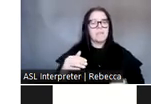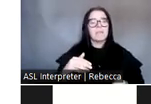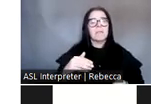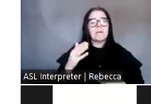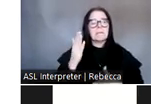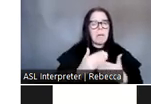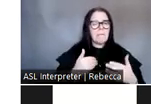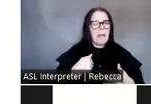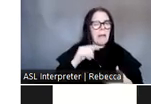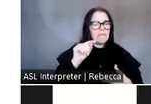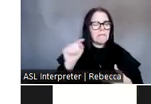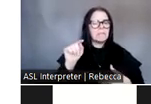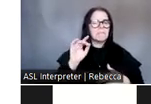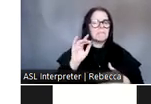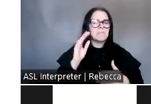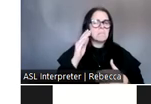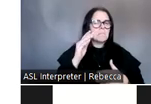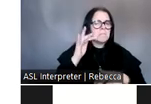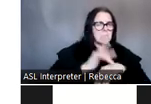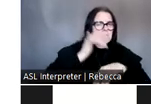component in some cases.